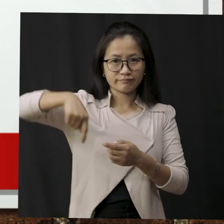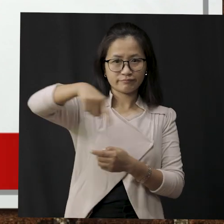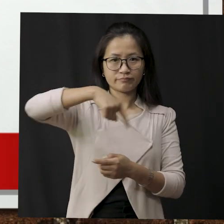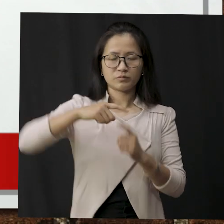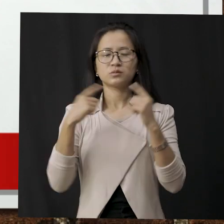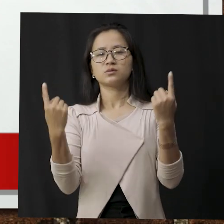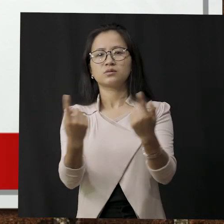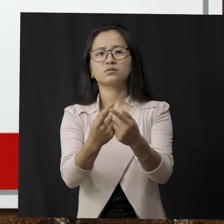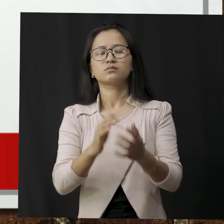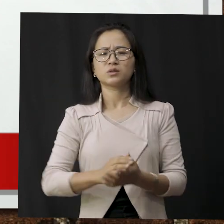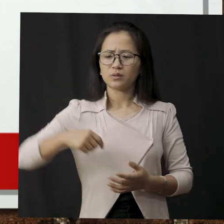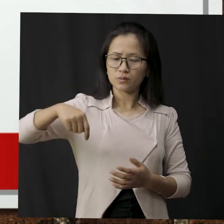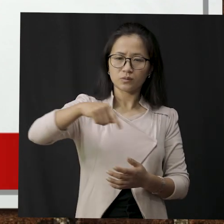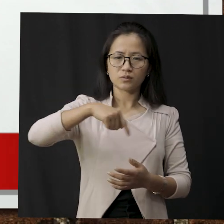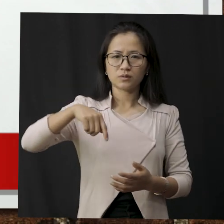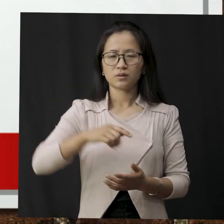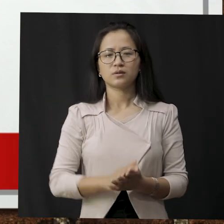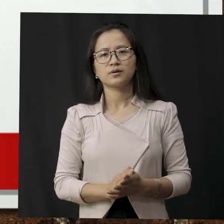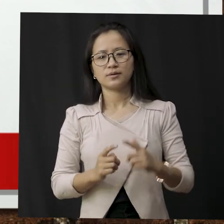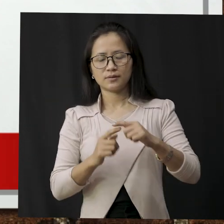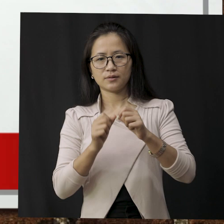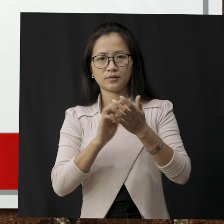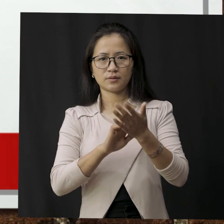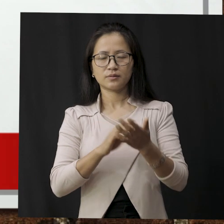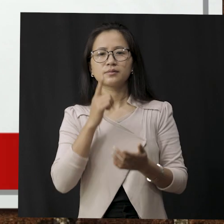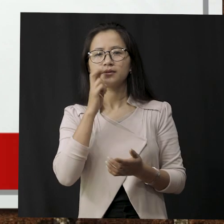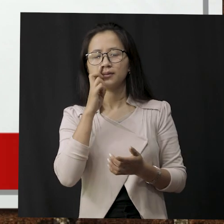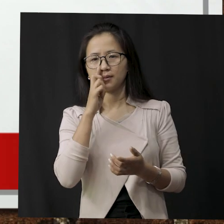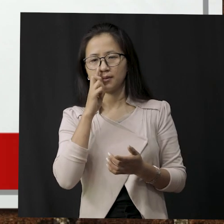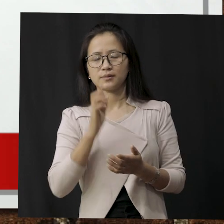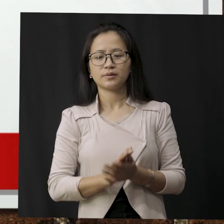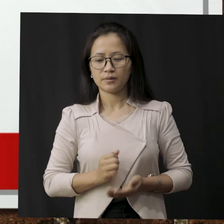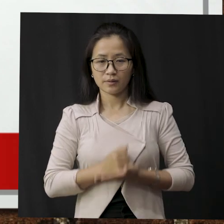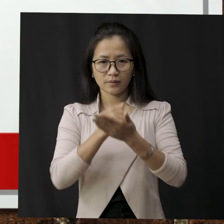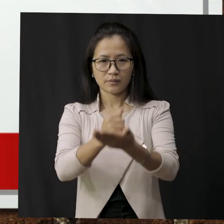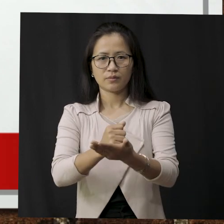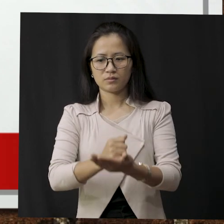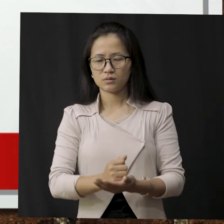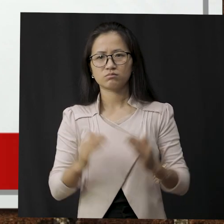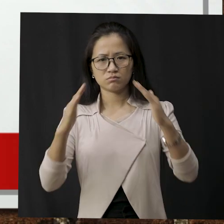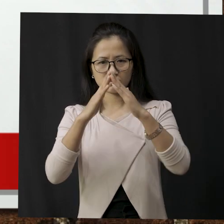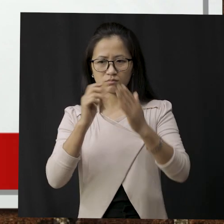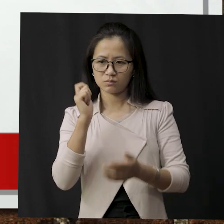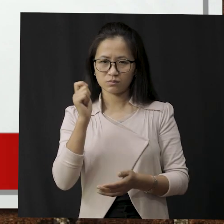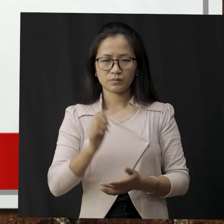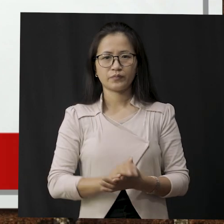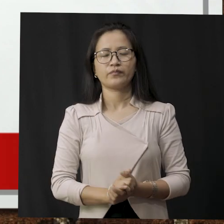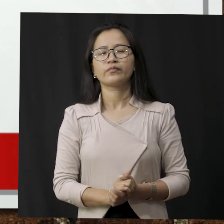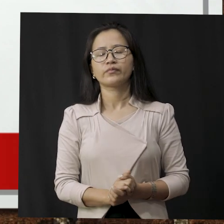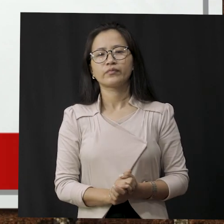and does all this cooking, and Tane helps her mom in the household work,